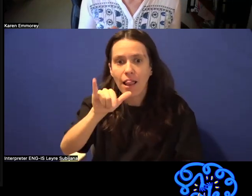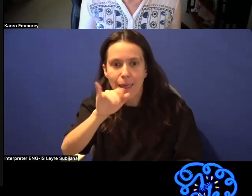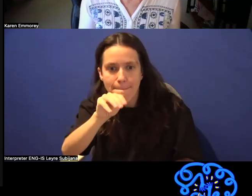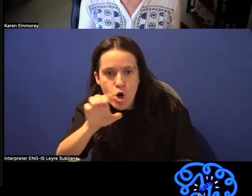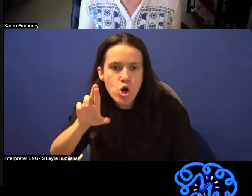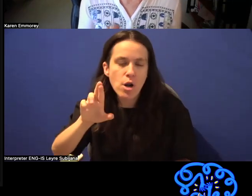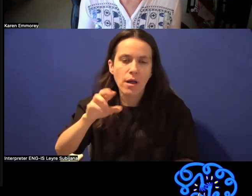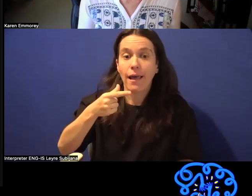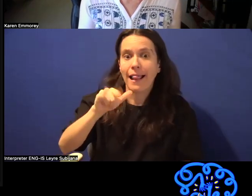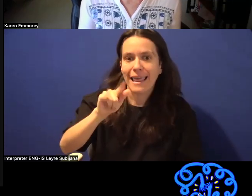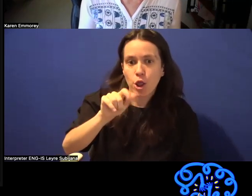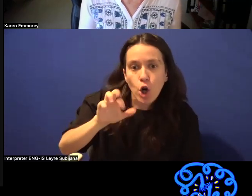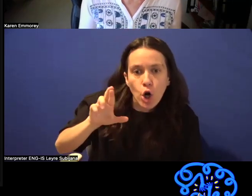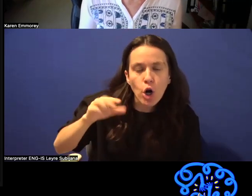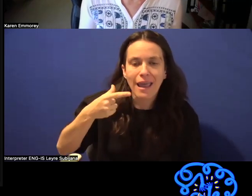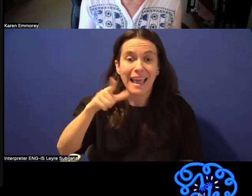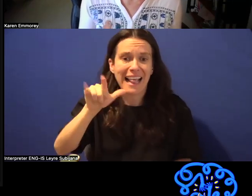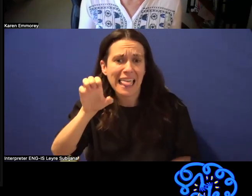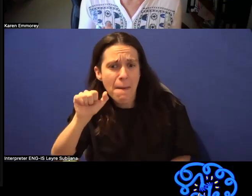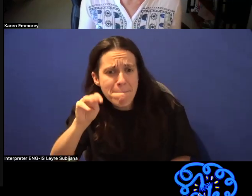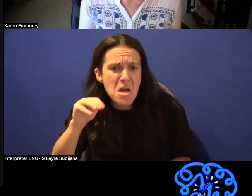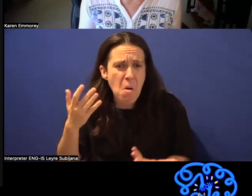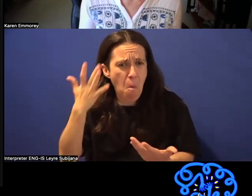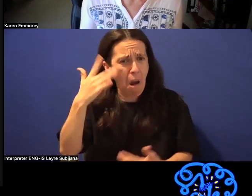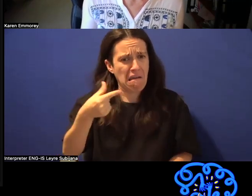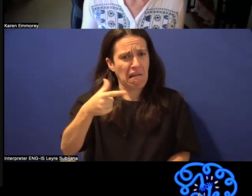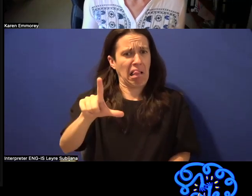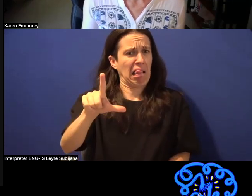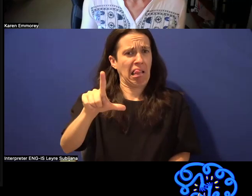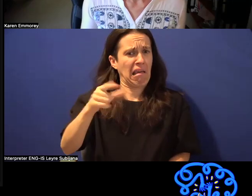no real motivation for this gl sound to relate to light.